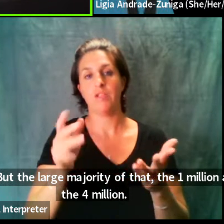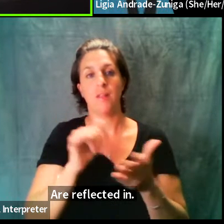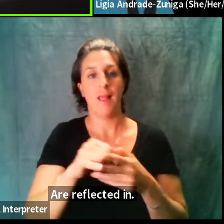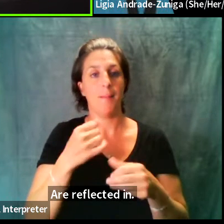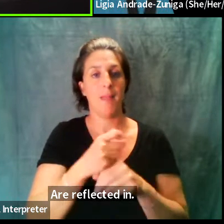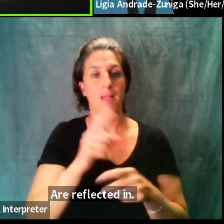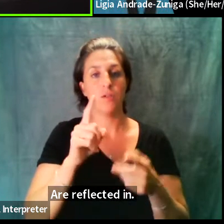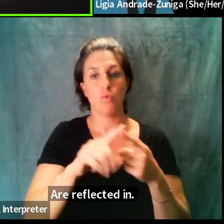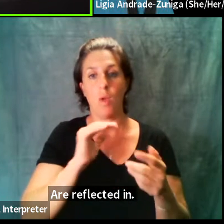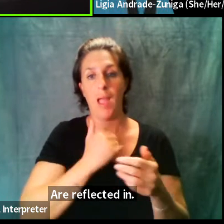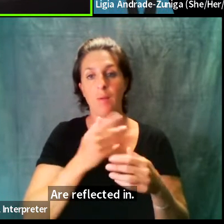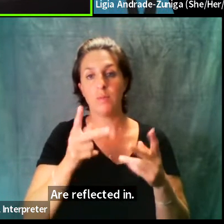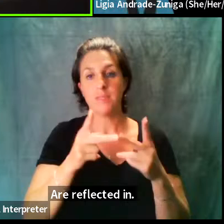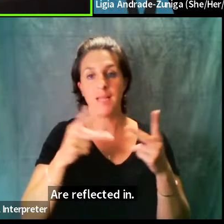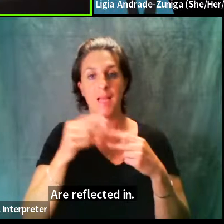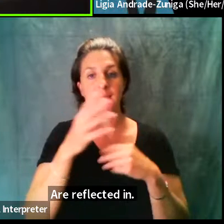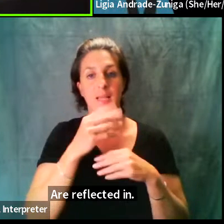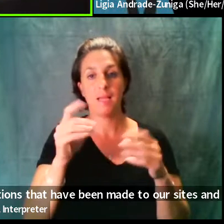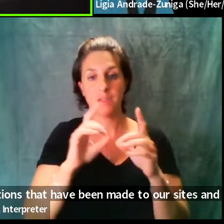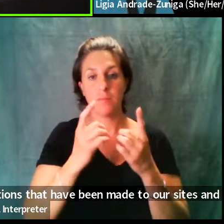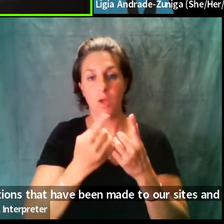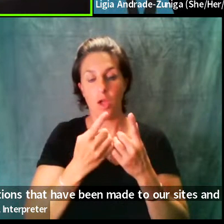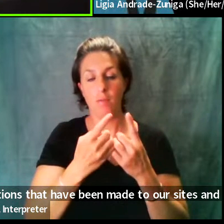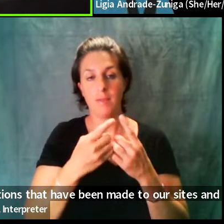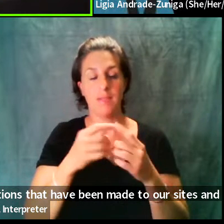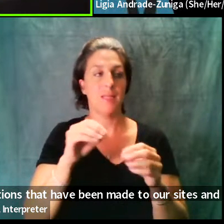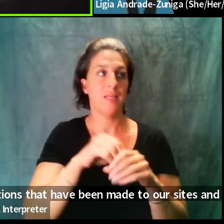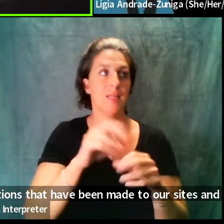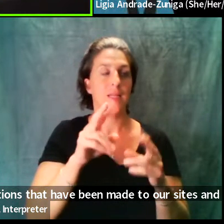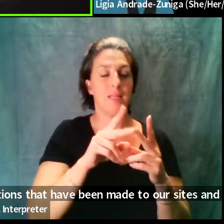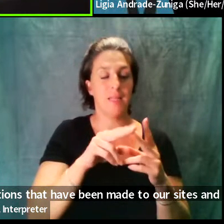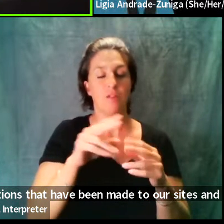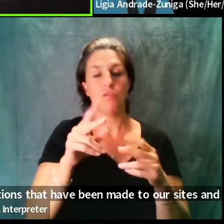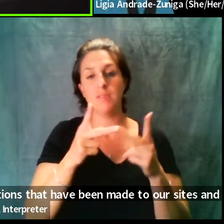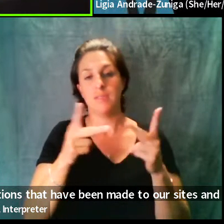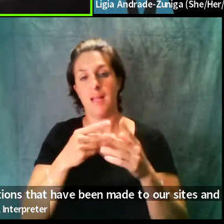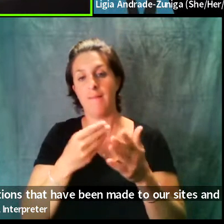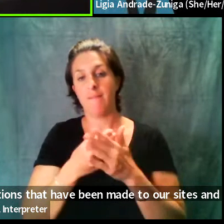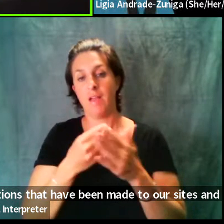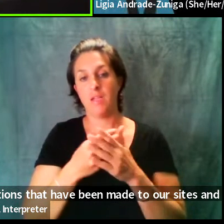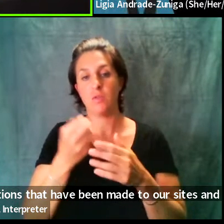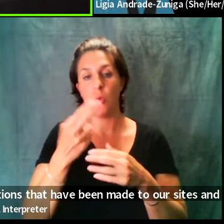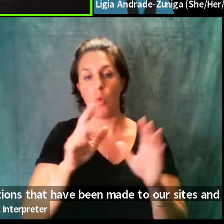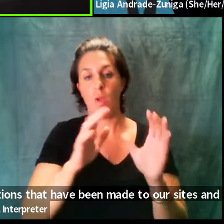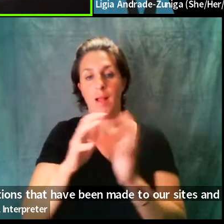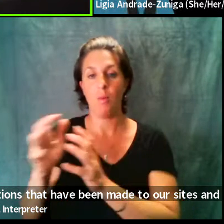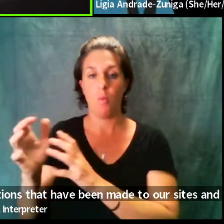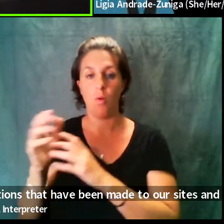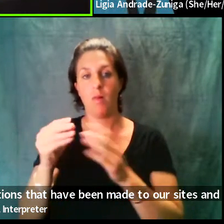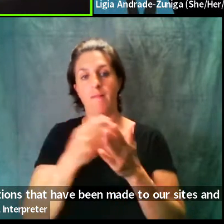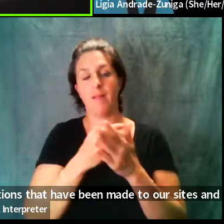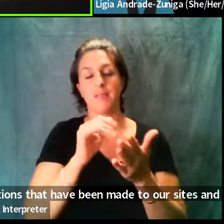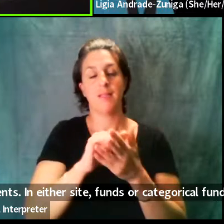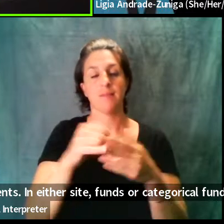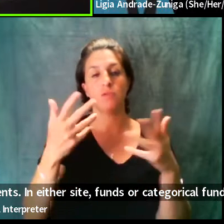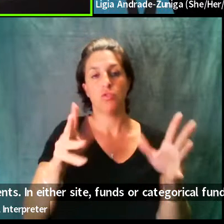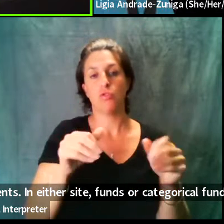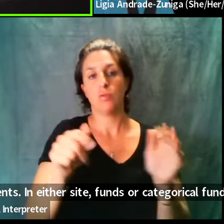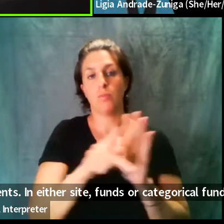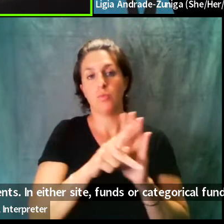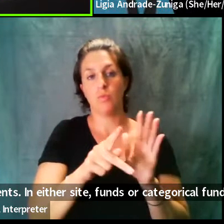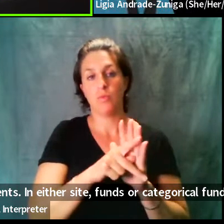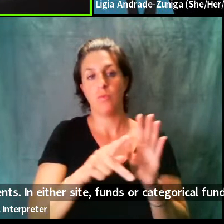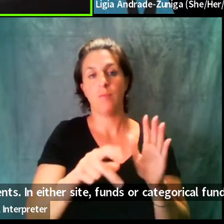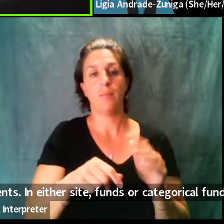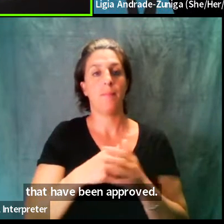sites and departments in either site funds or categorical funds that have been approved. But